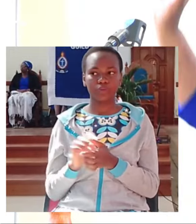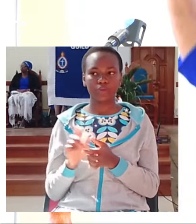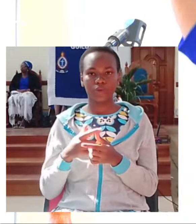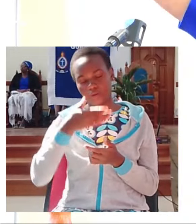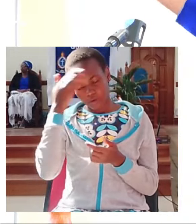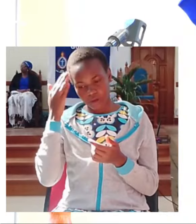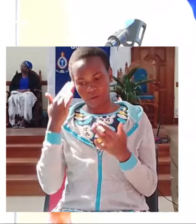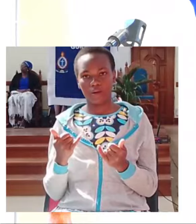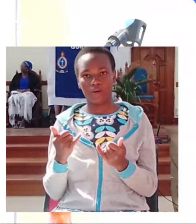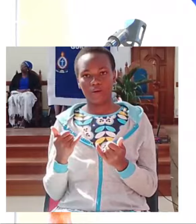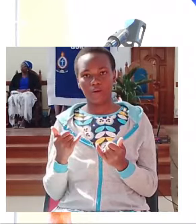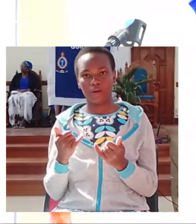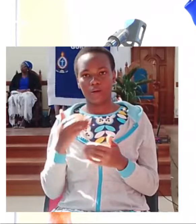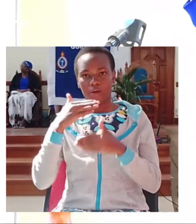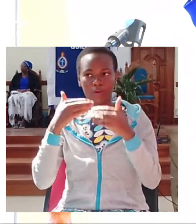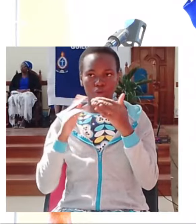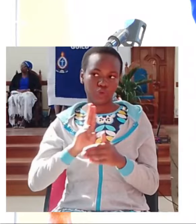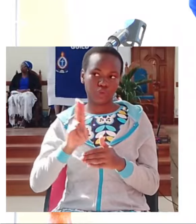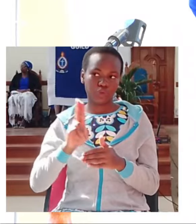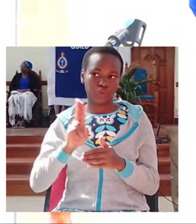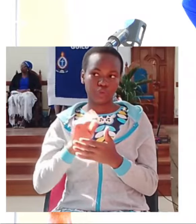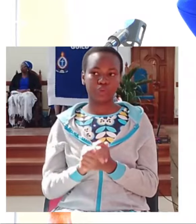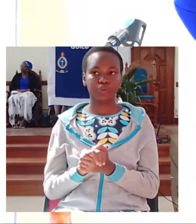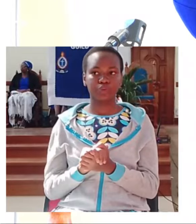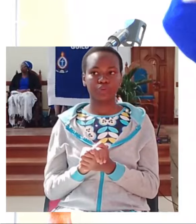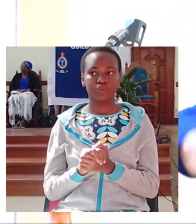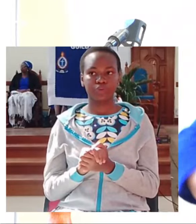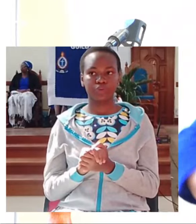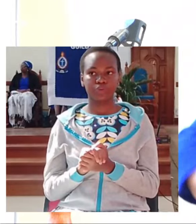mmesahau saa hii mnapanda gorofa. Bwana asifiwe.